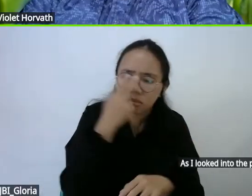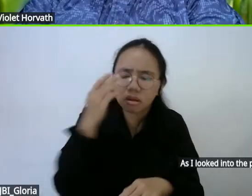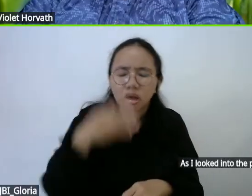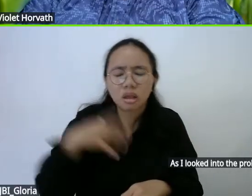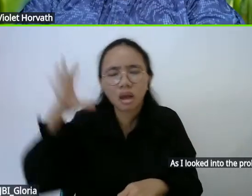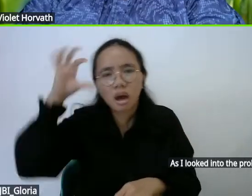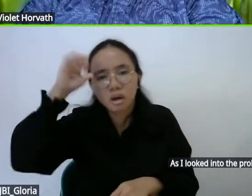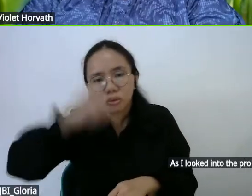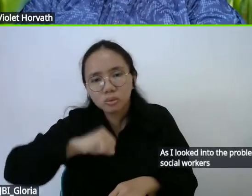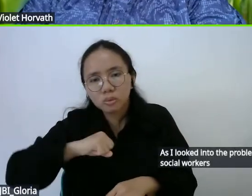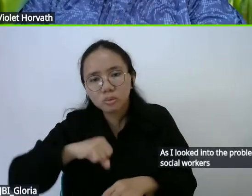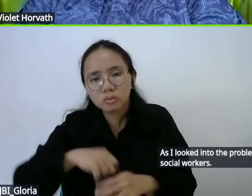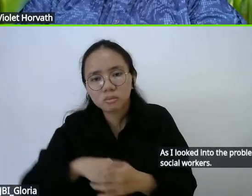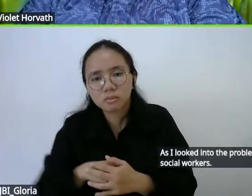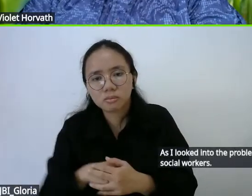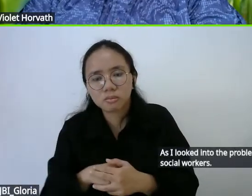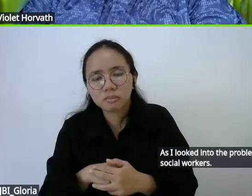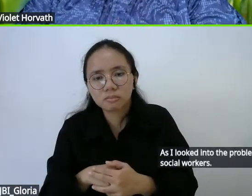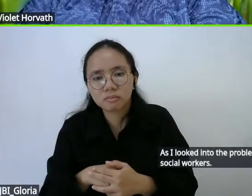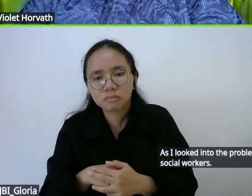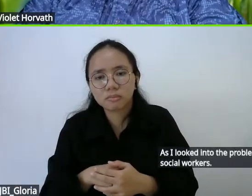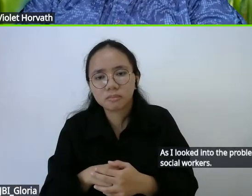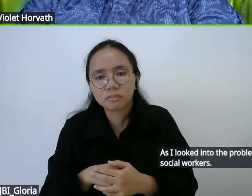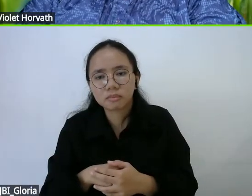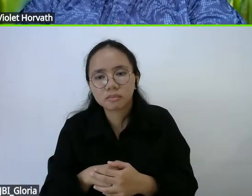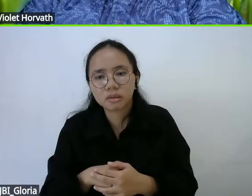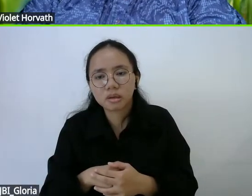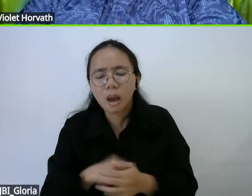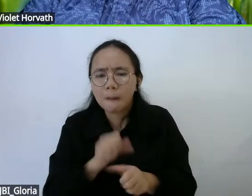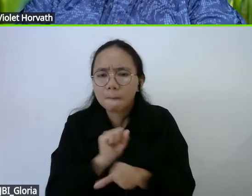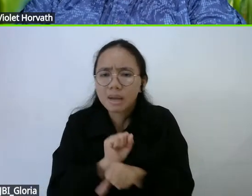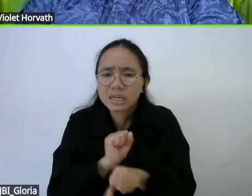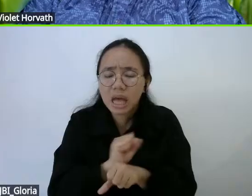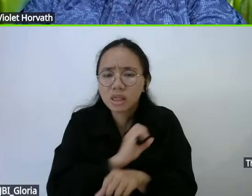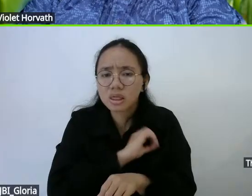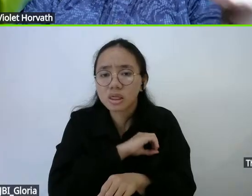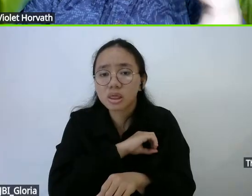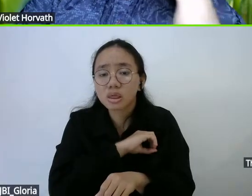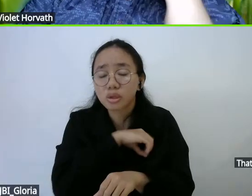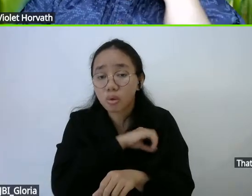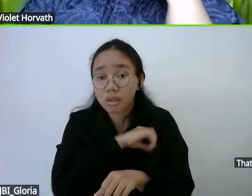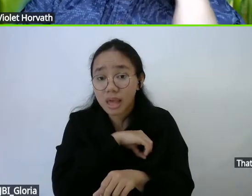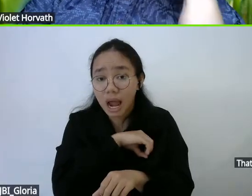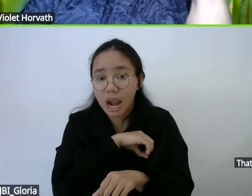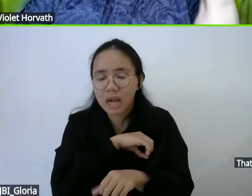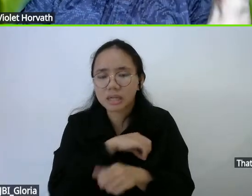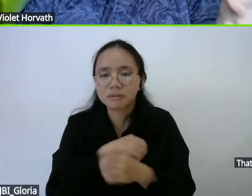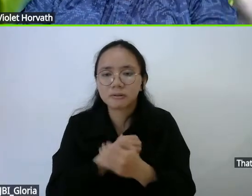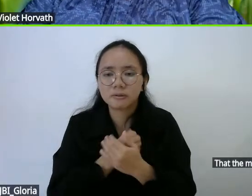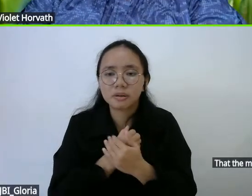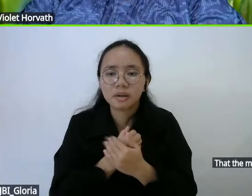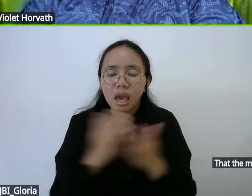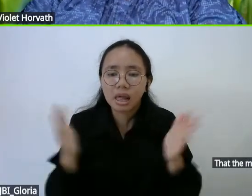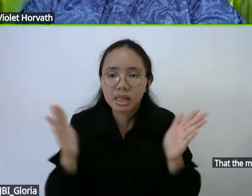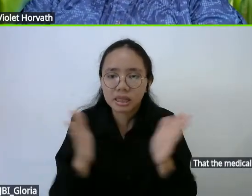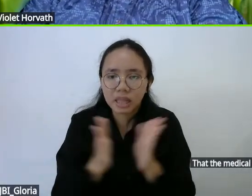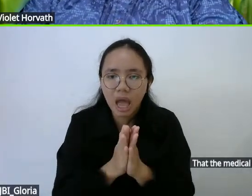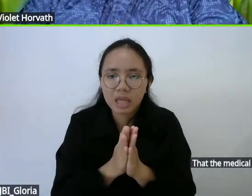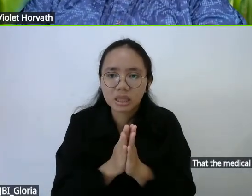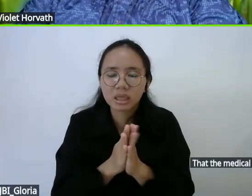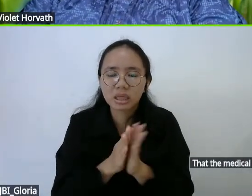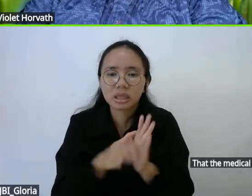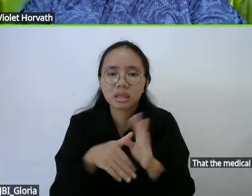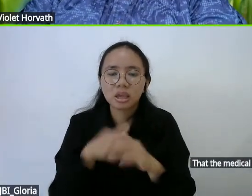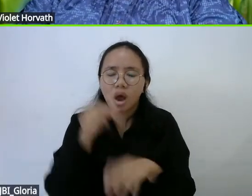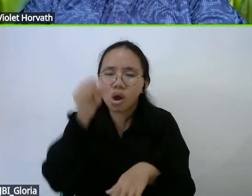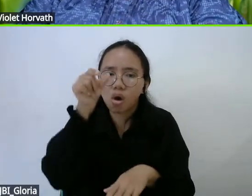social workers, that the medical school teachers, the professors,